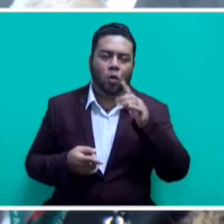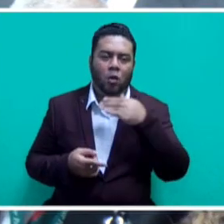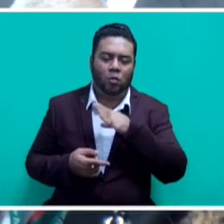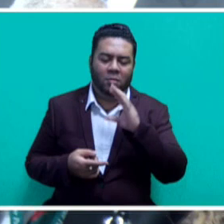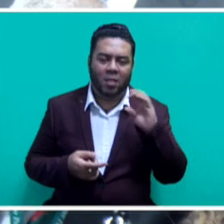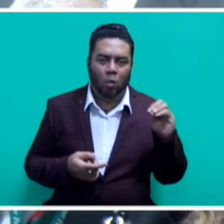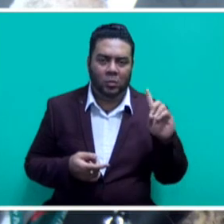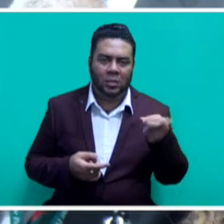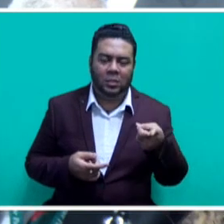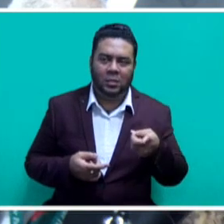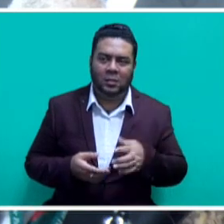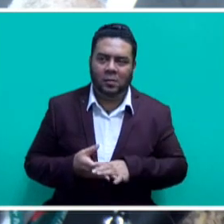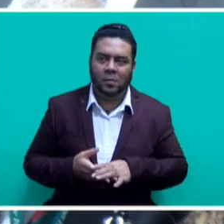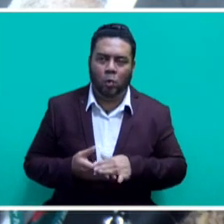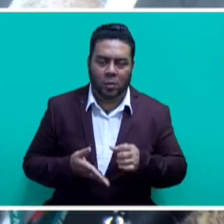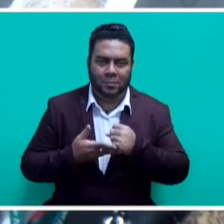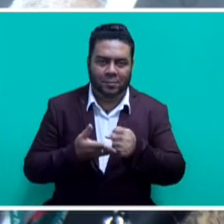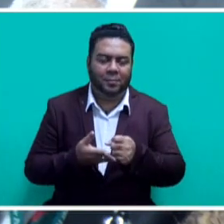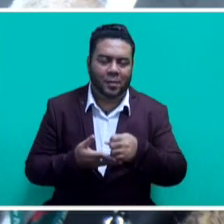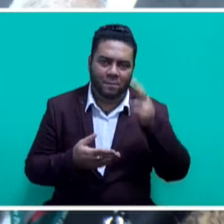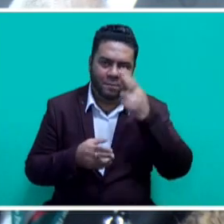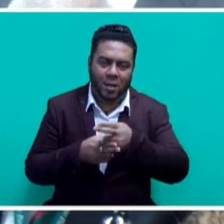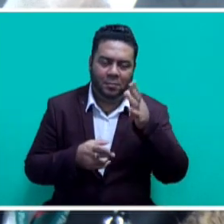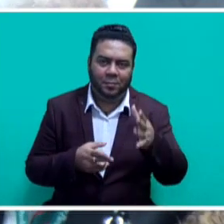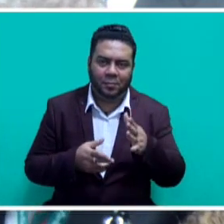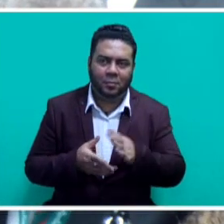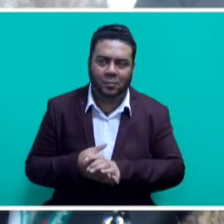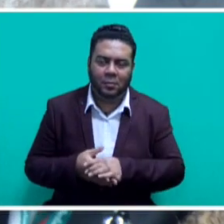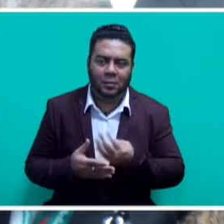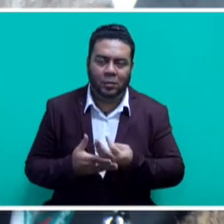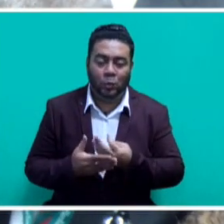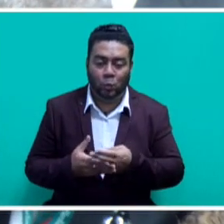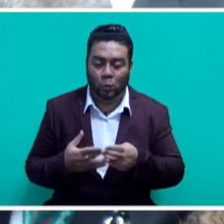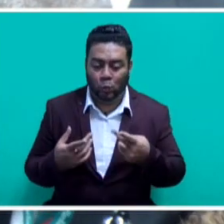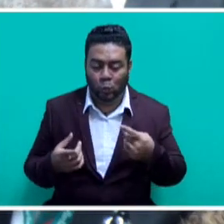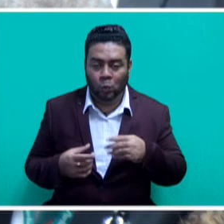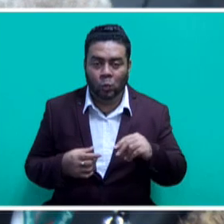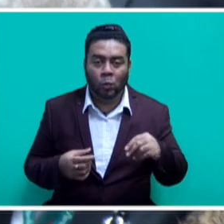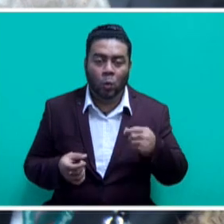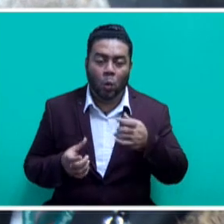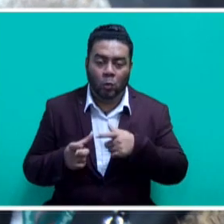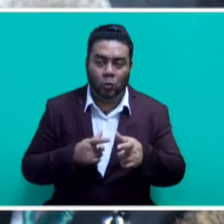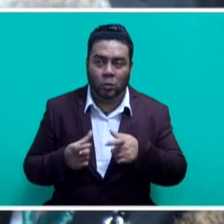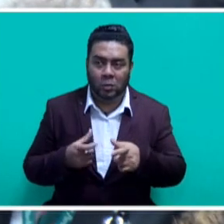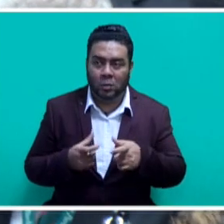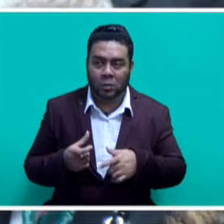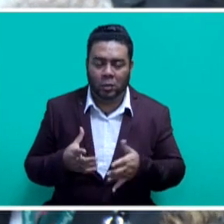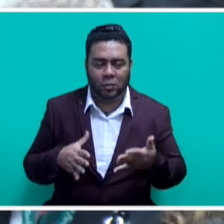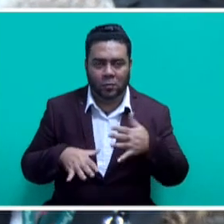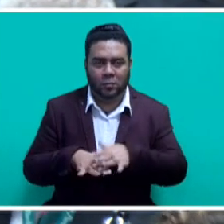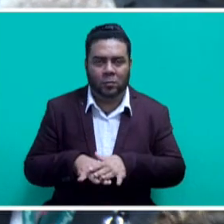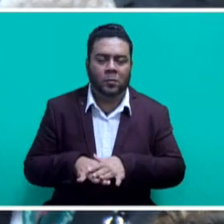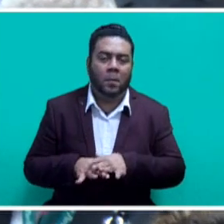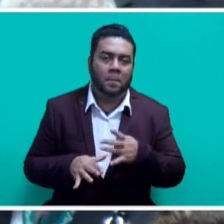year. The subsidy will assist sugarcane farmers, afford effective weed control measures, ensure that the crops are not overshadowed